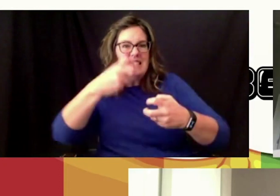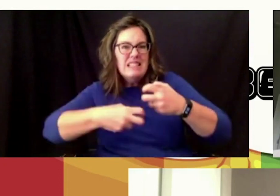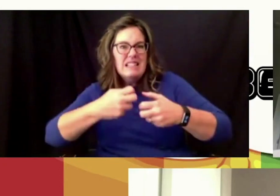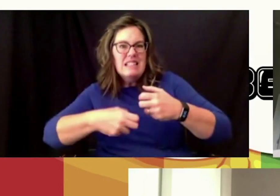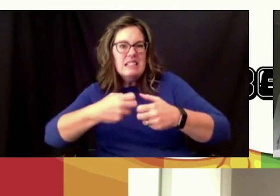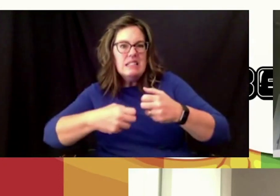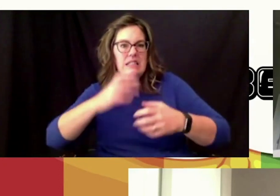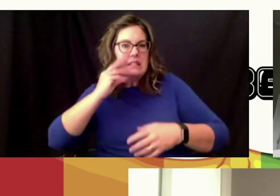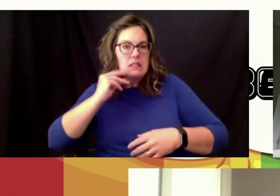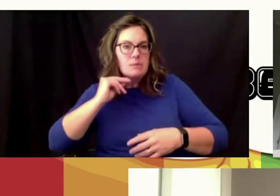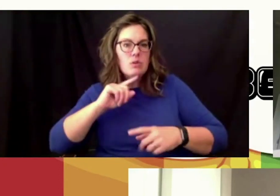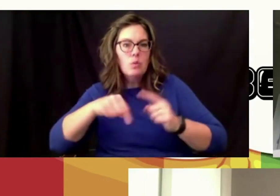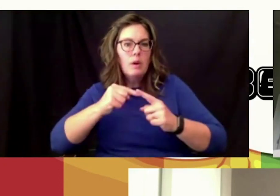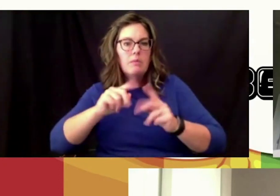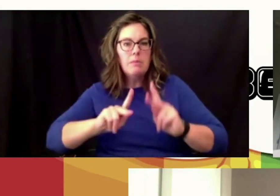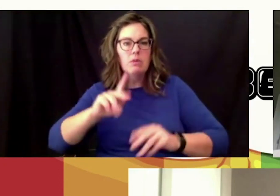experiencing microaggressions.